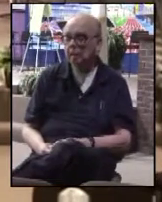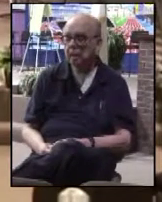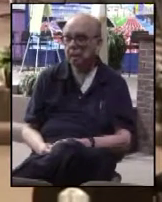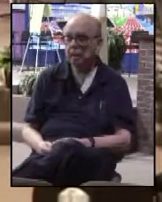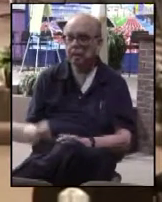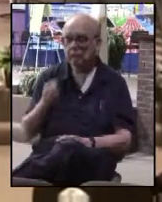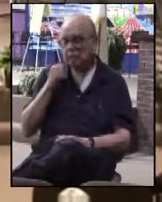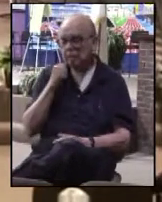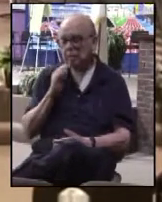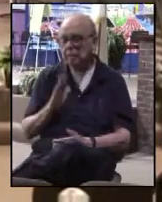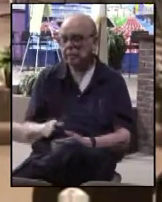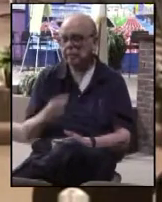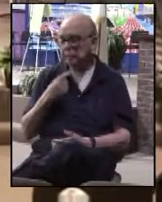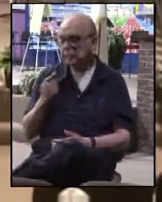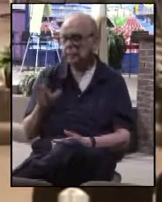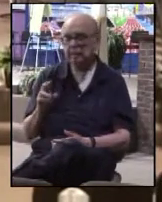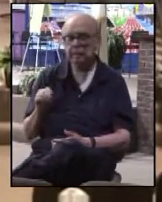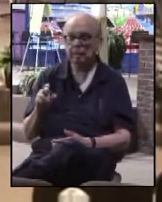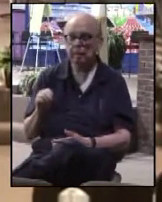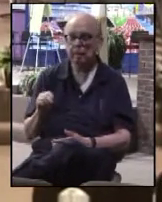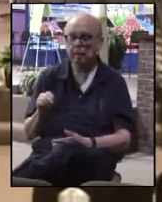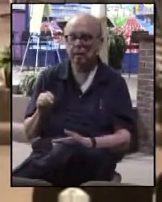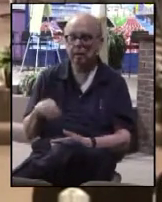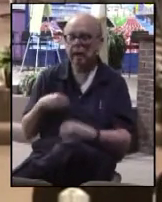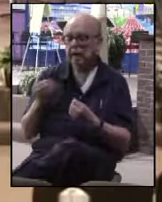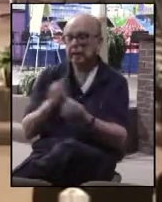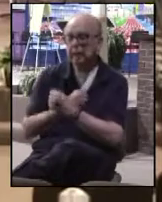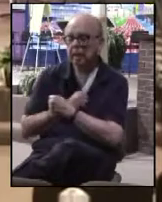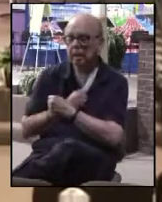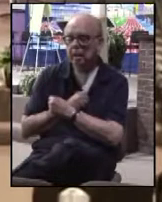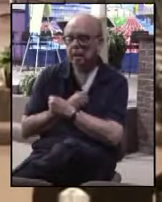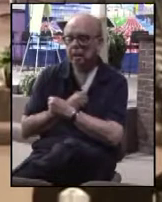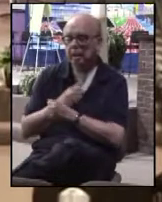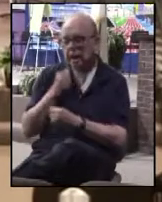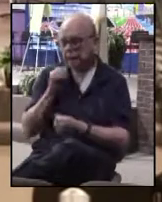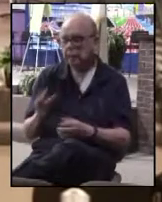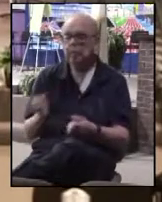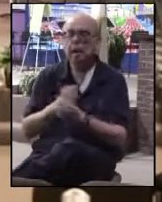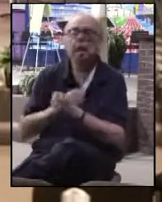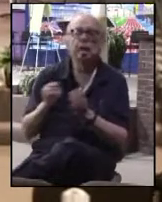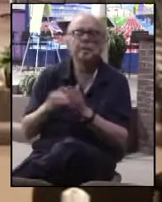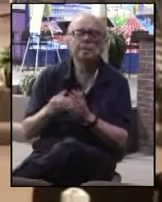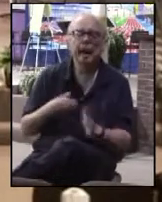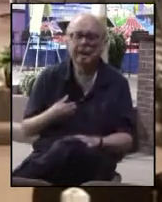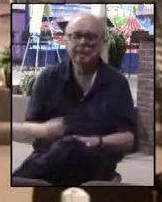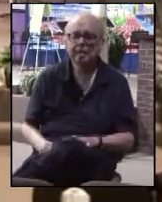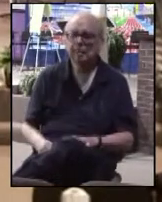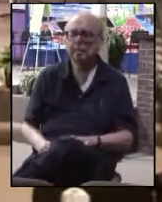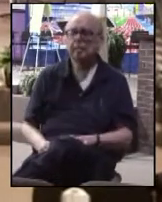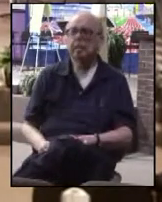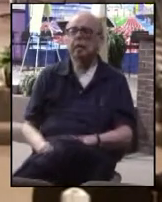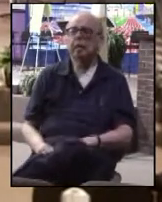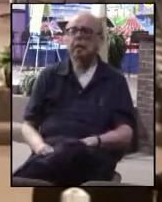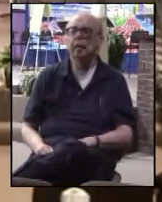and she says no and I gave her a hug and she hugged back okay?